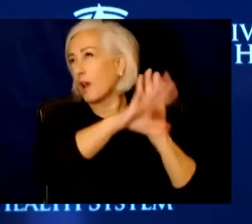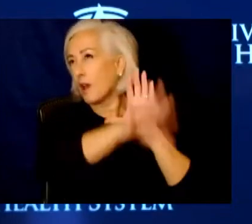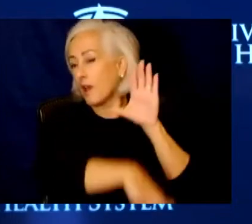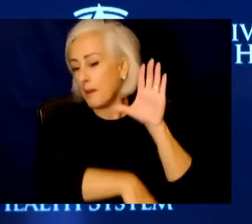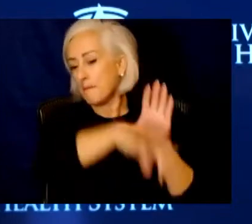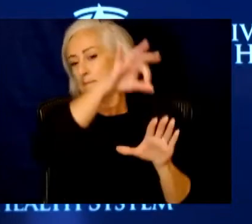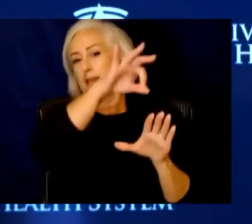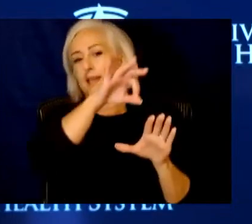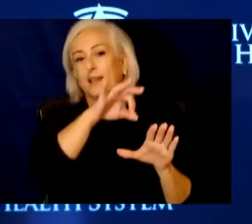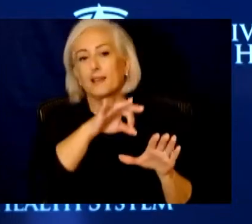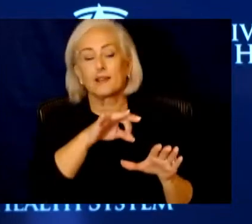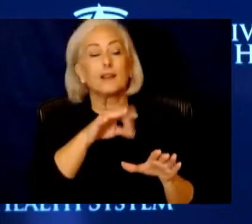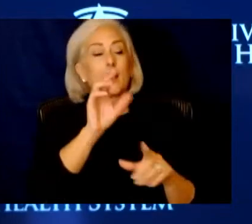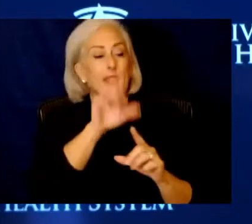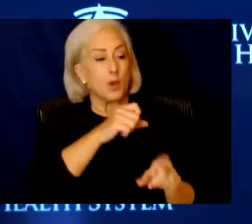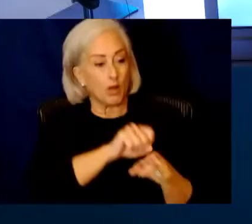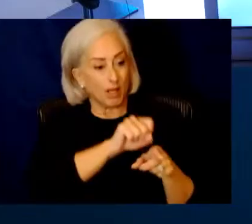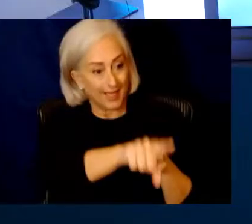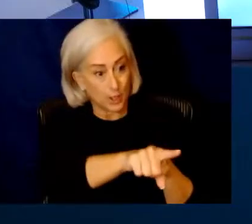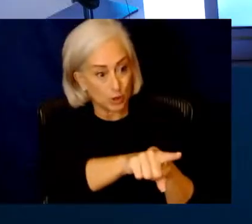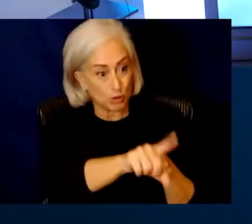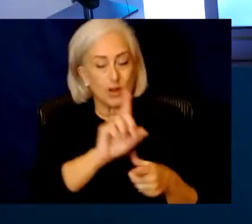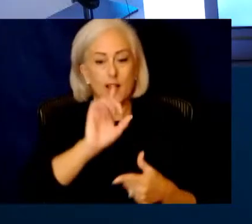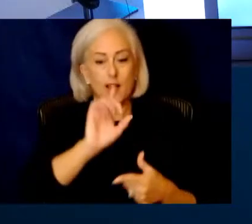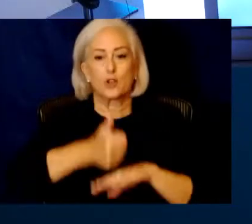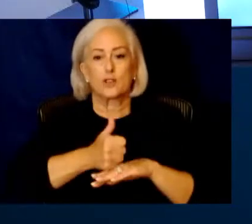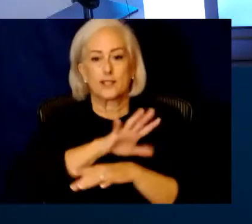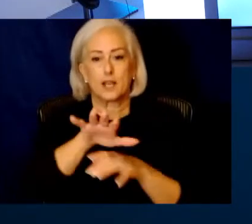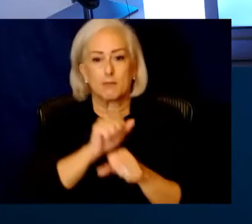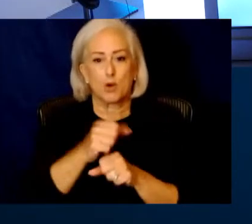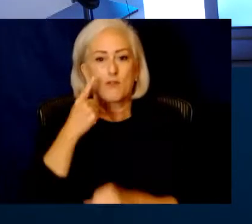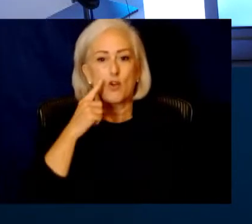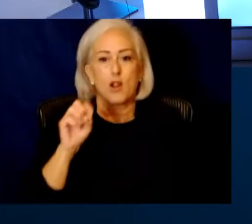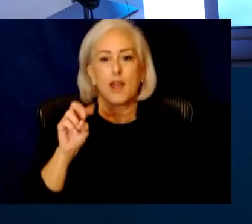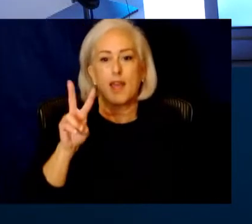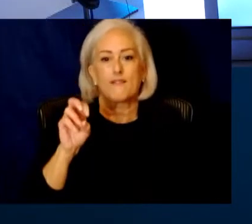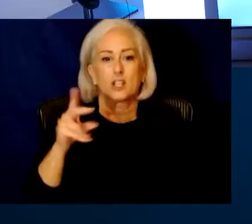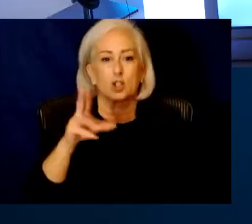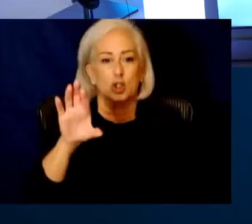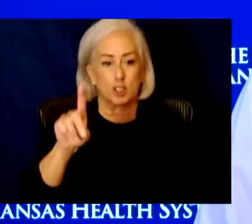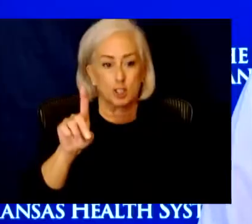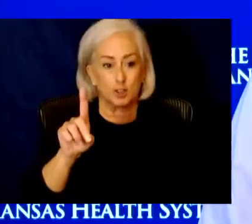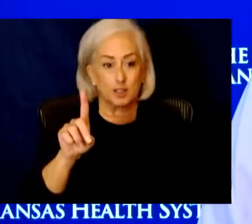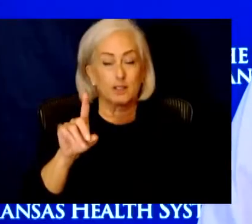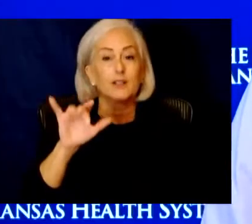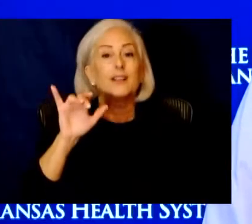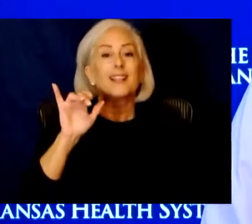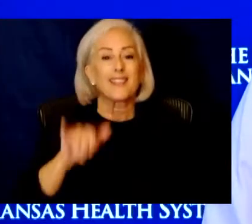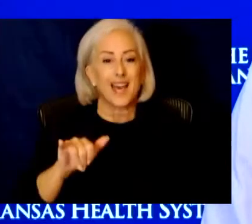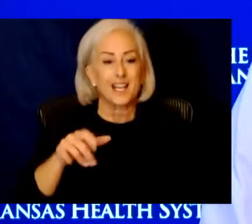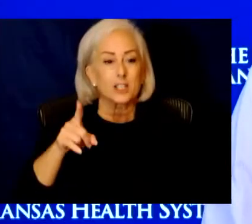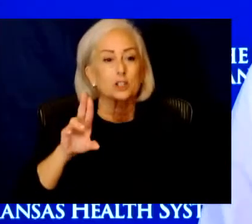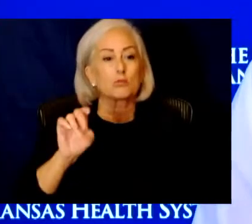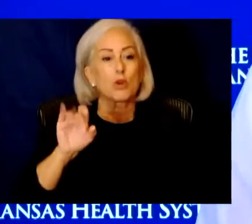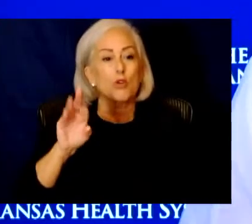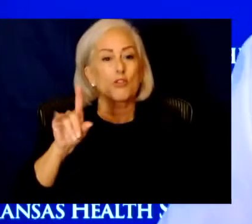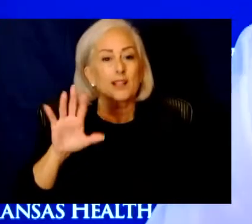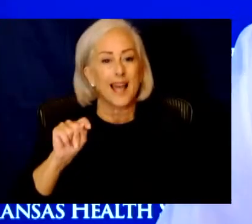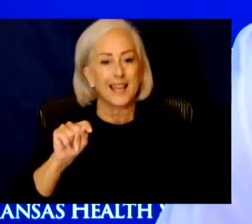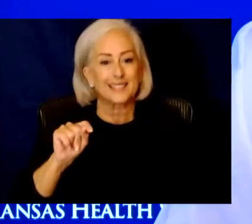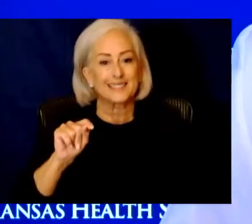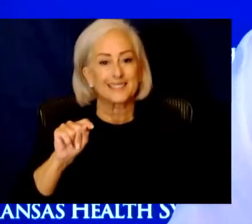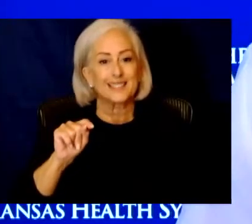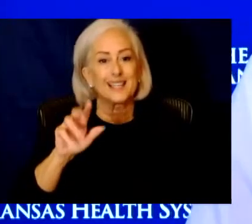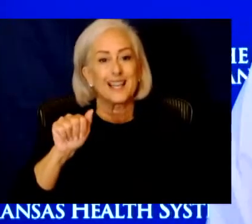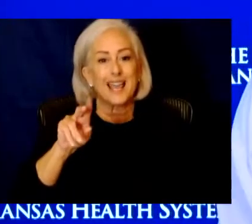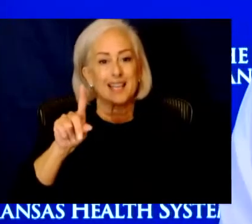can get your appointment for Evusheld. Mm-hmm. Yeah, you're exactly right. Evusheld is that prophylactic antibody that we give, protects up to 6 months or